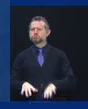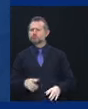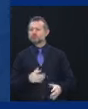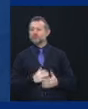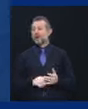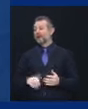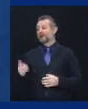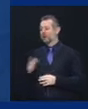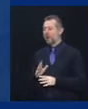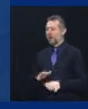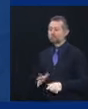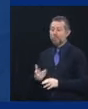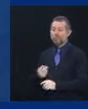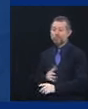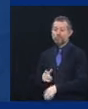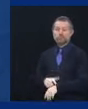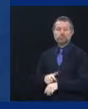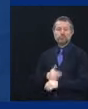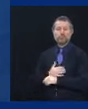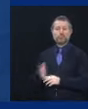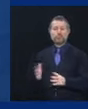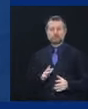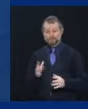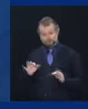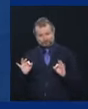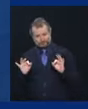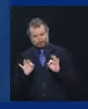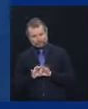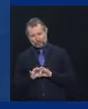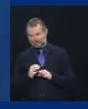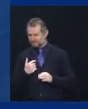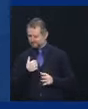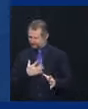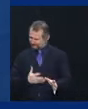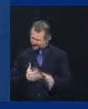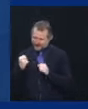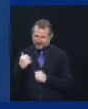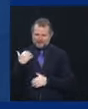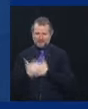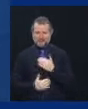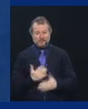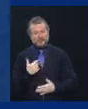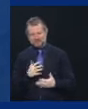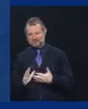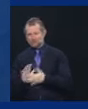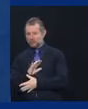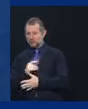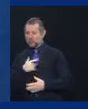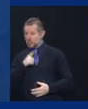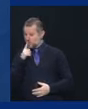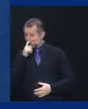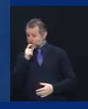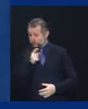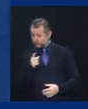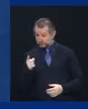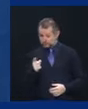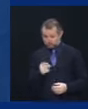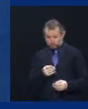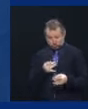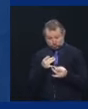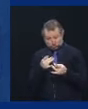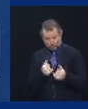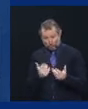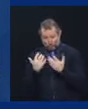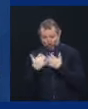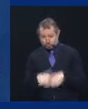get the vaccine out the door, so we prioritize within that group the providers